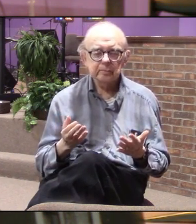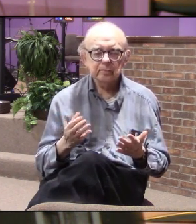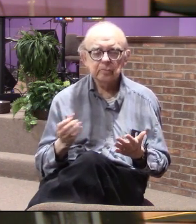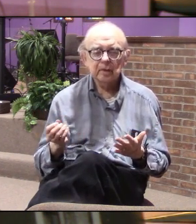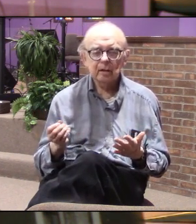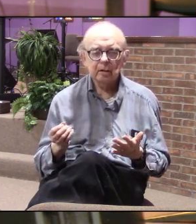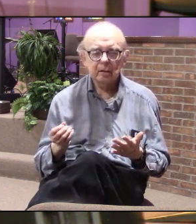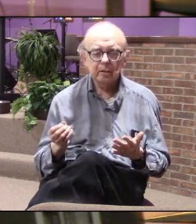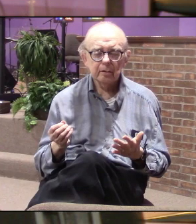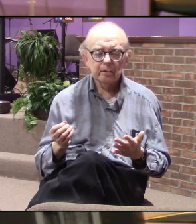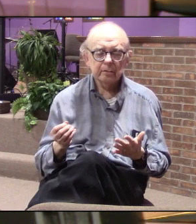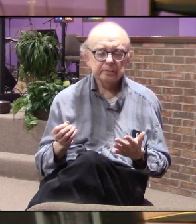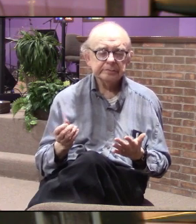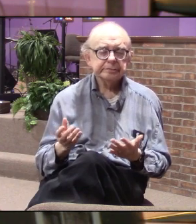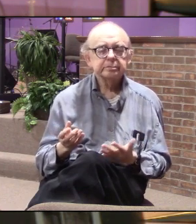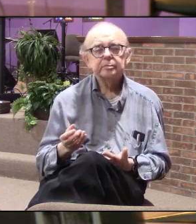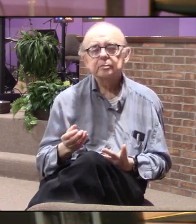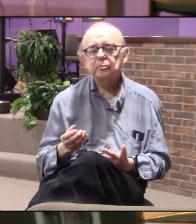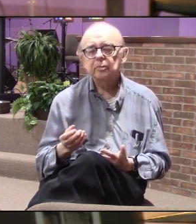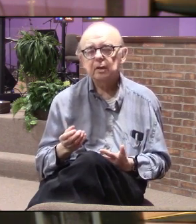And that is this.